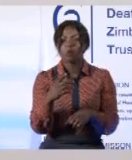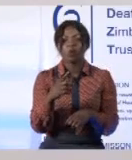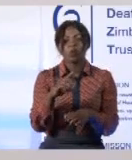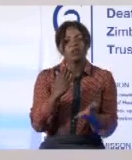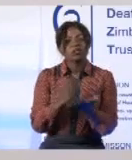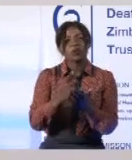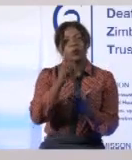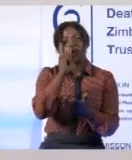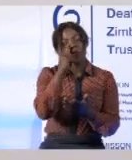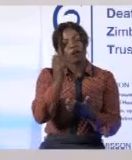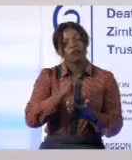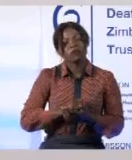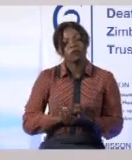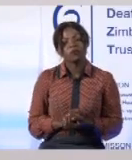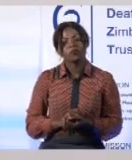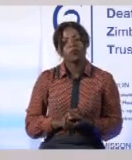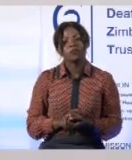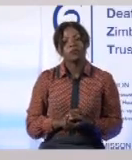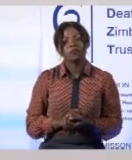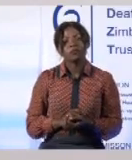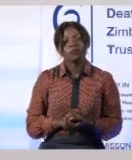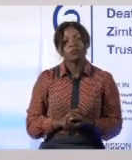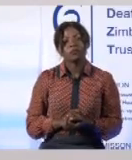involved in sex work?